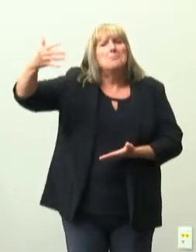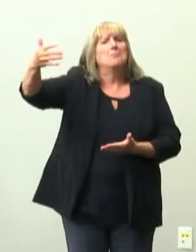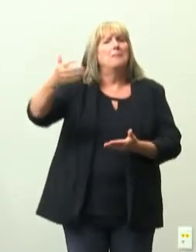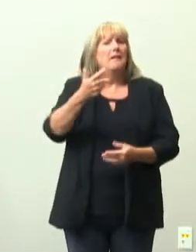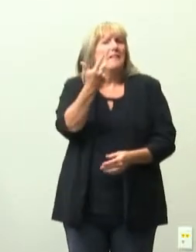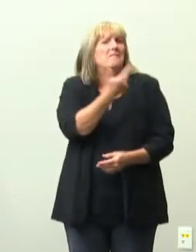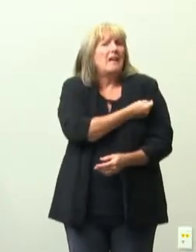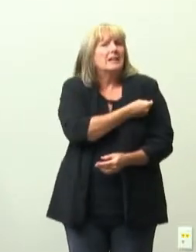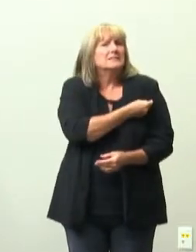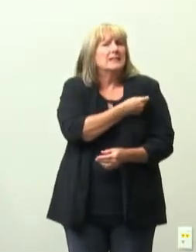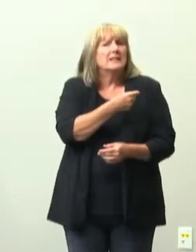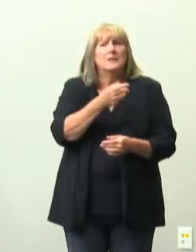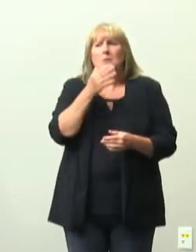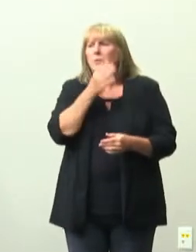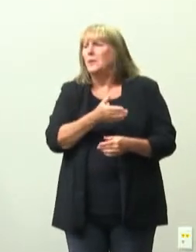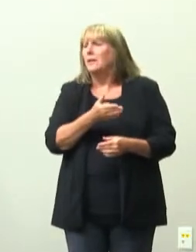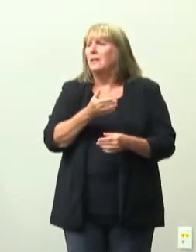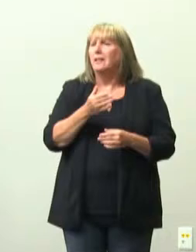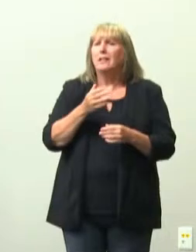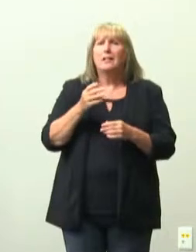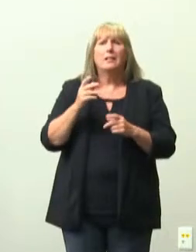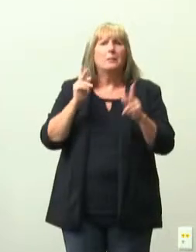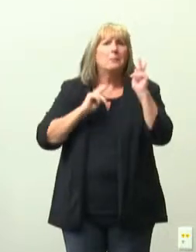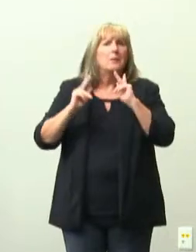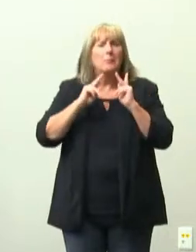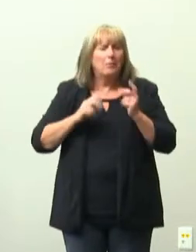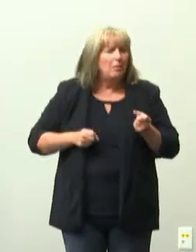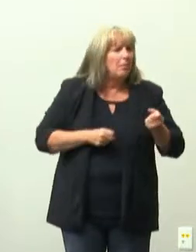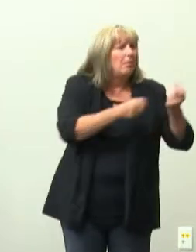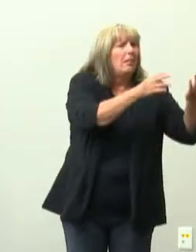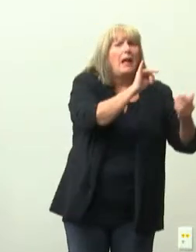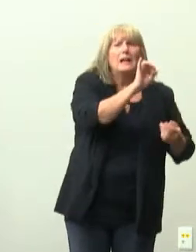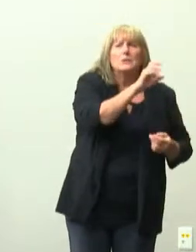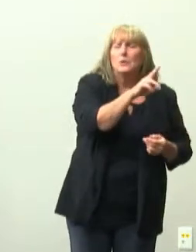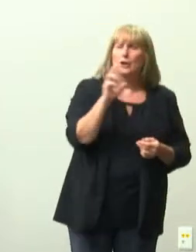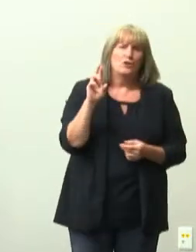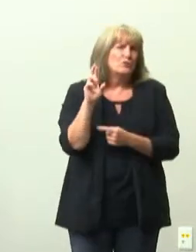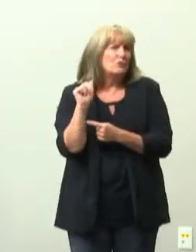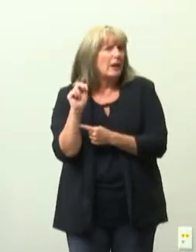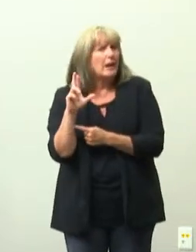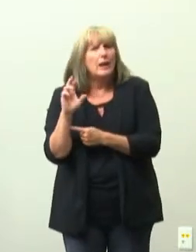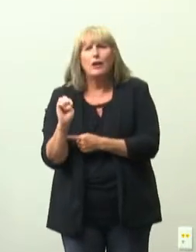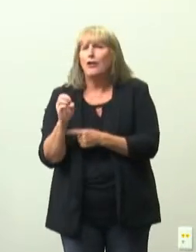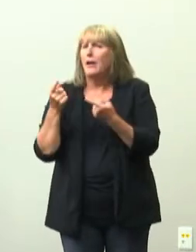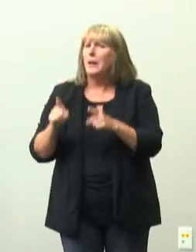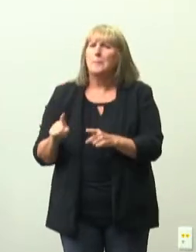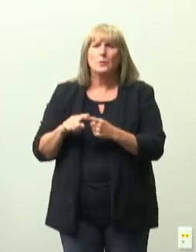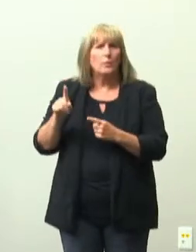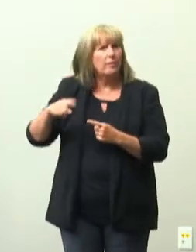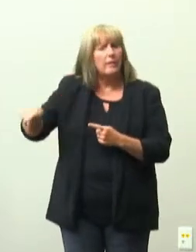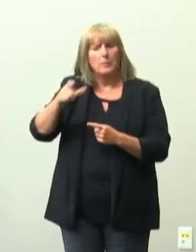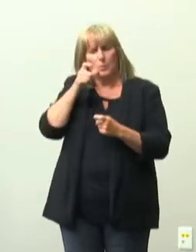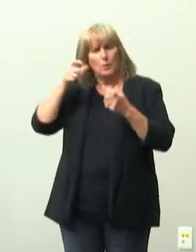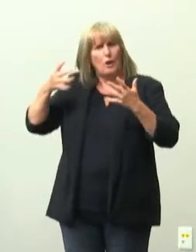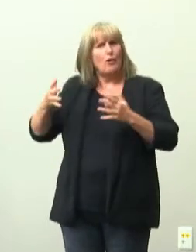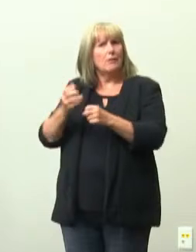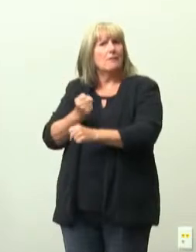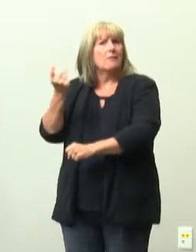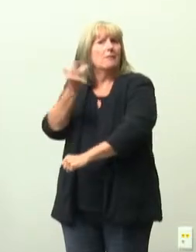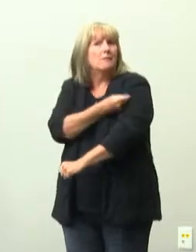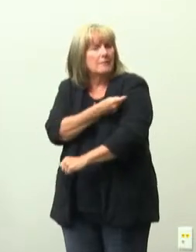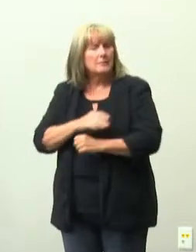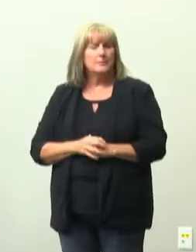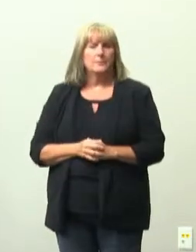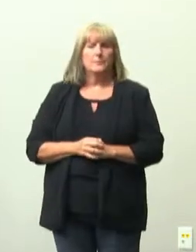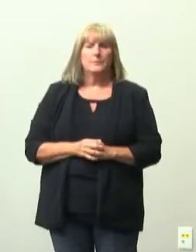lead to ICU level care and unfortunately death, but that's going to be an exception much more than the rule. And